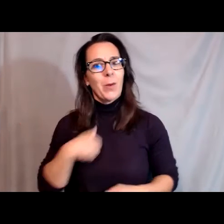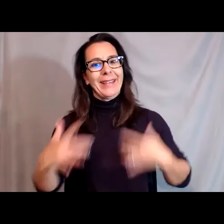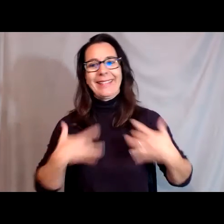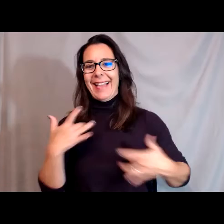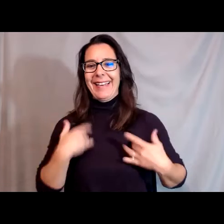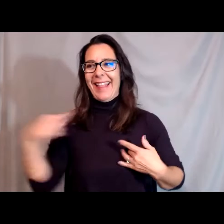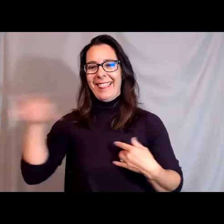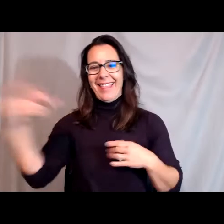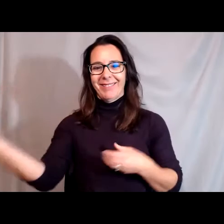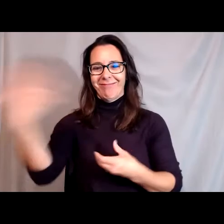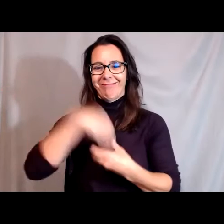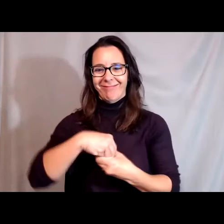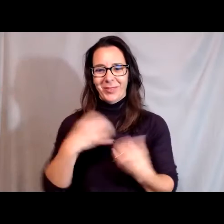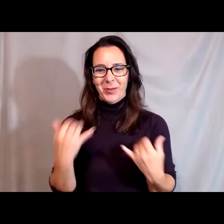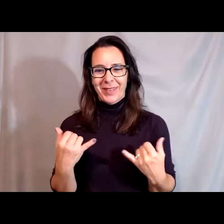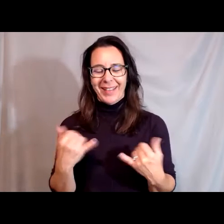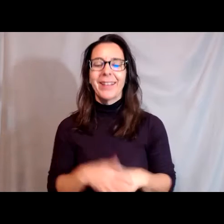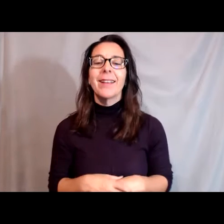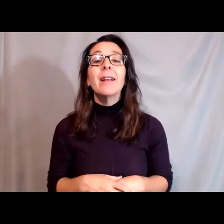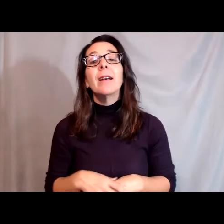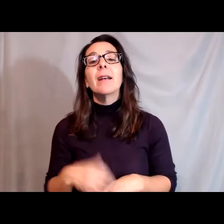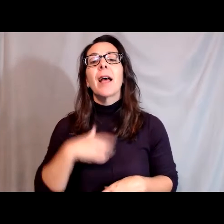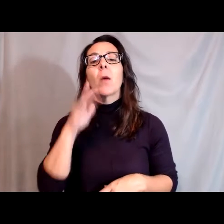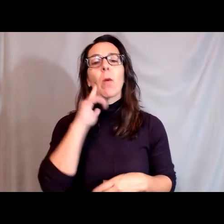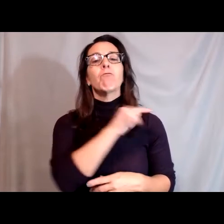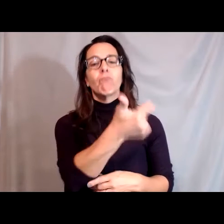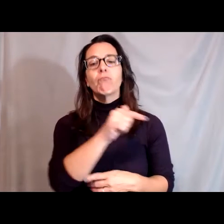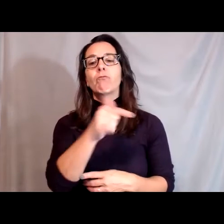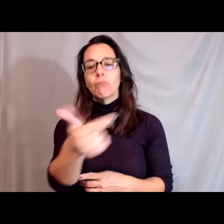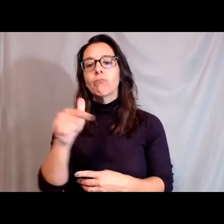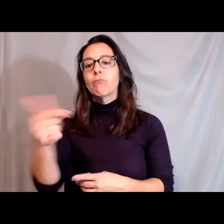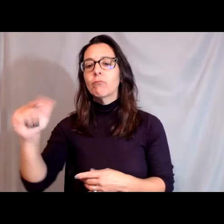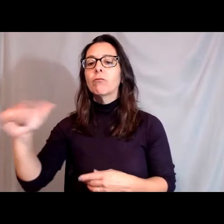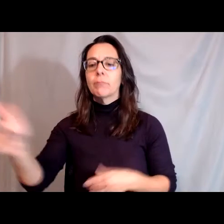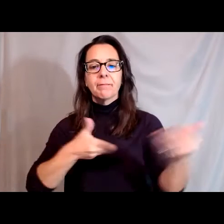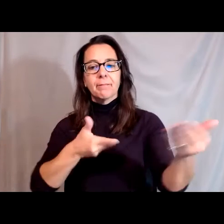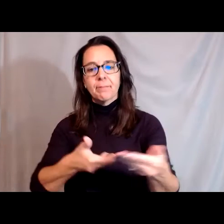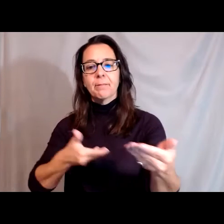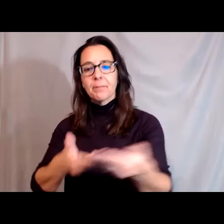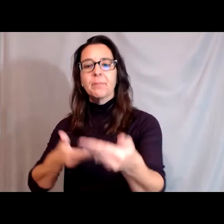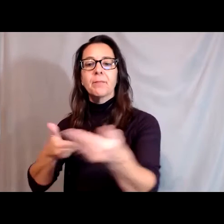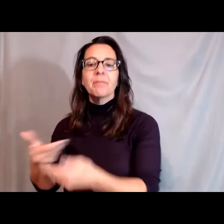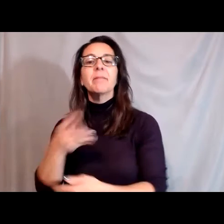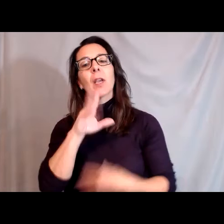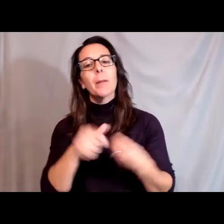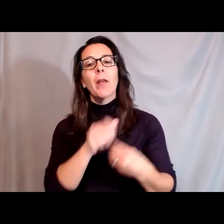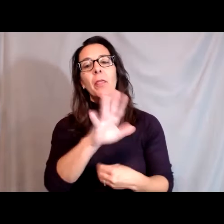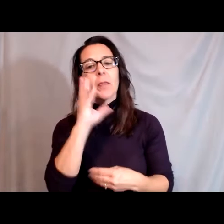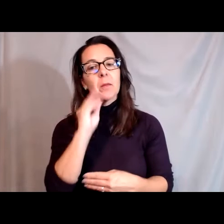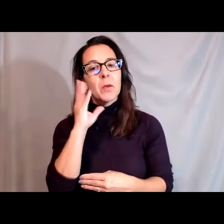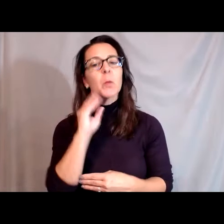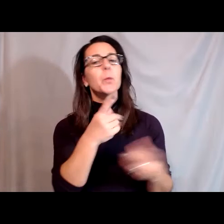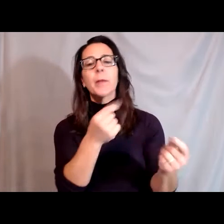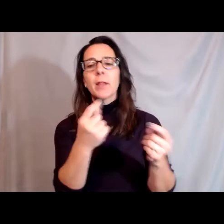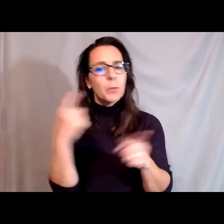here tonight. We're going to go one by one through everyone who's going to be here, talk about what they've done, talk about some of the things